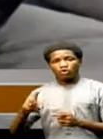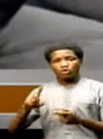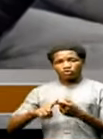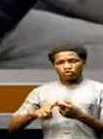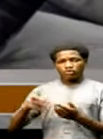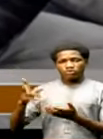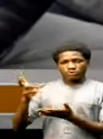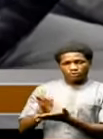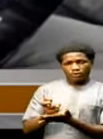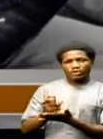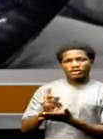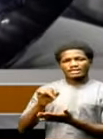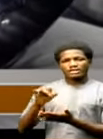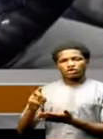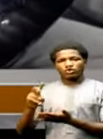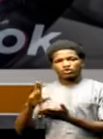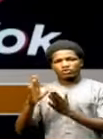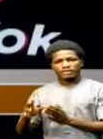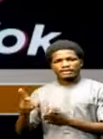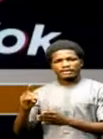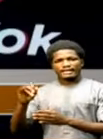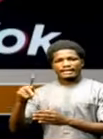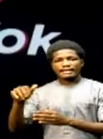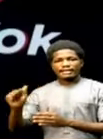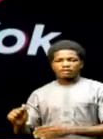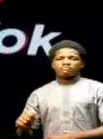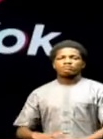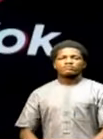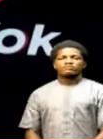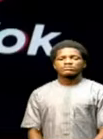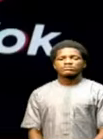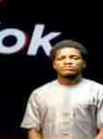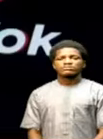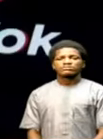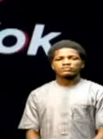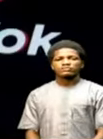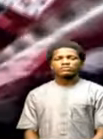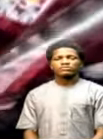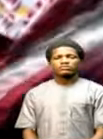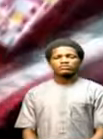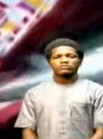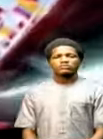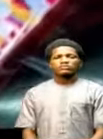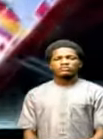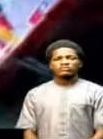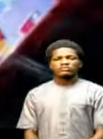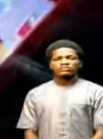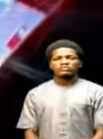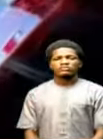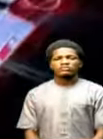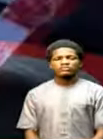data. Adebola, Brooklyn Sunday, NTA News.